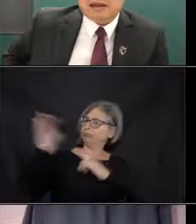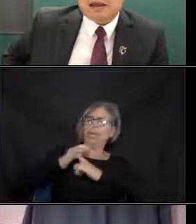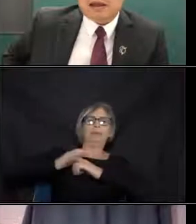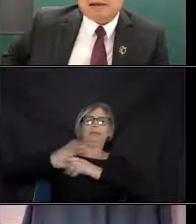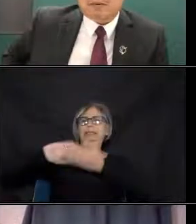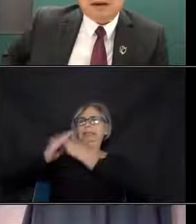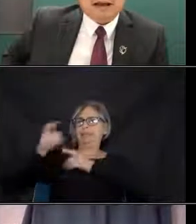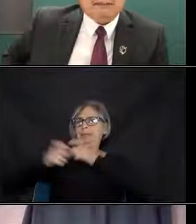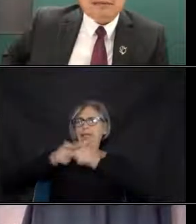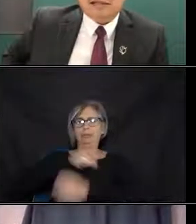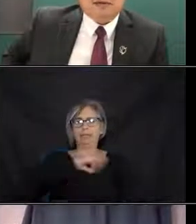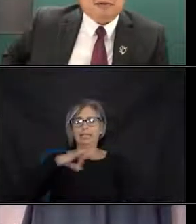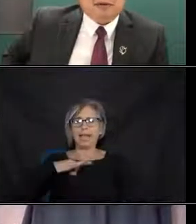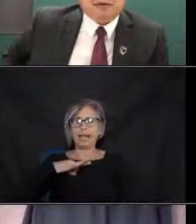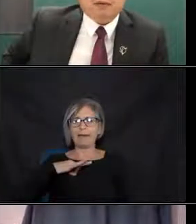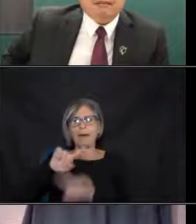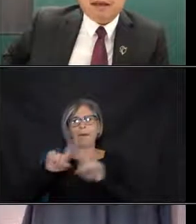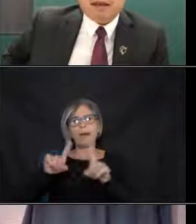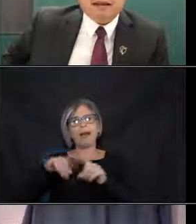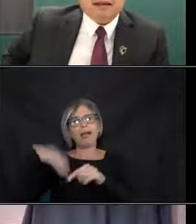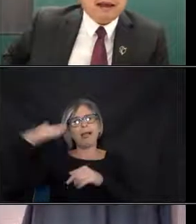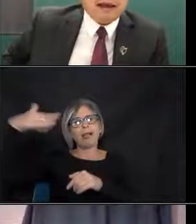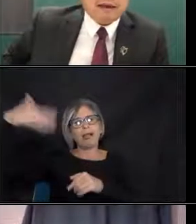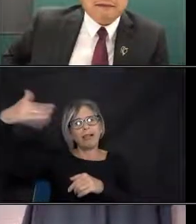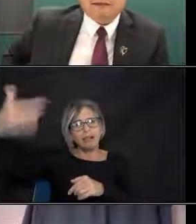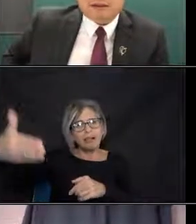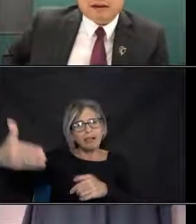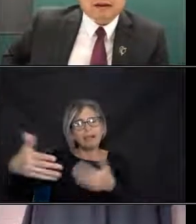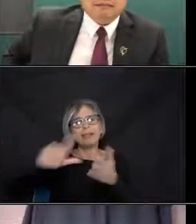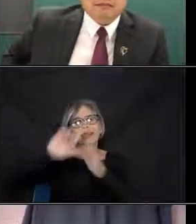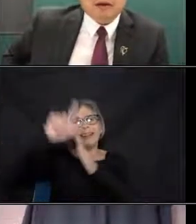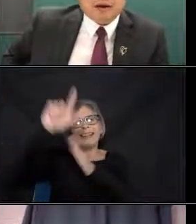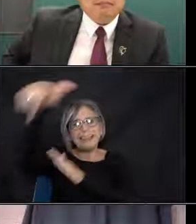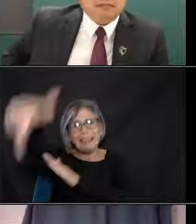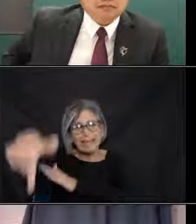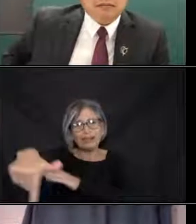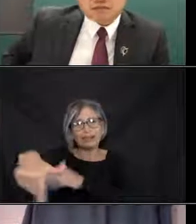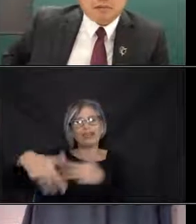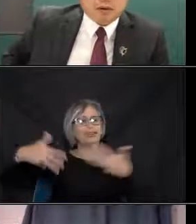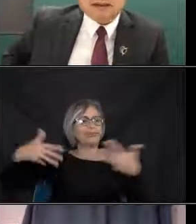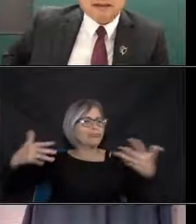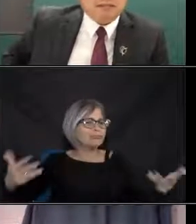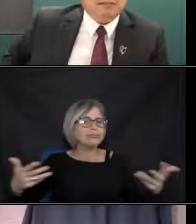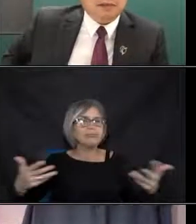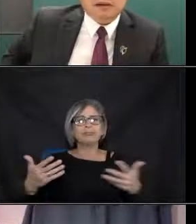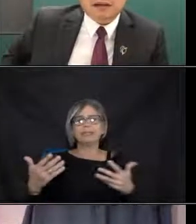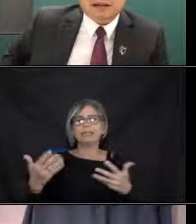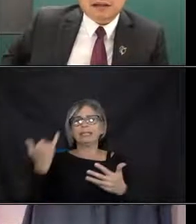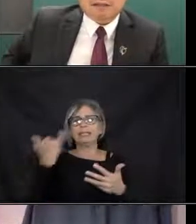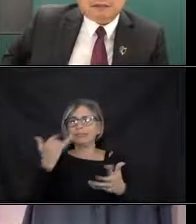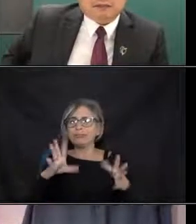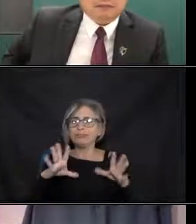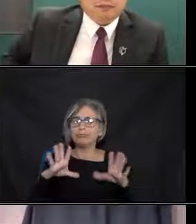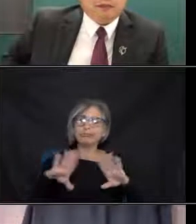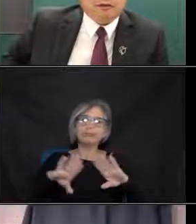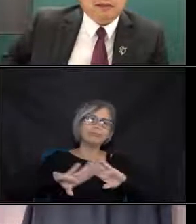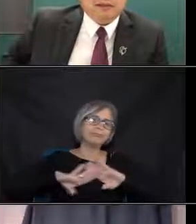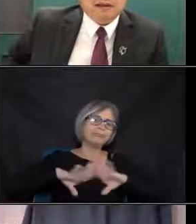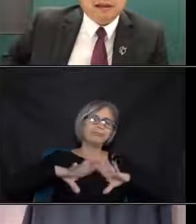staff, but what happens down the road when we may have, you know, somewhat acceptable level